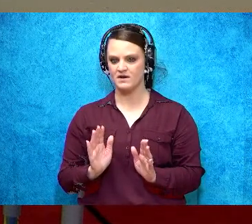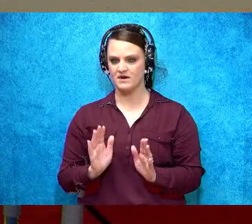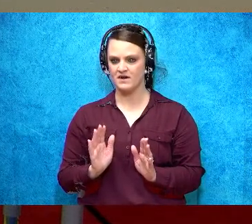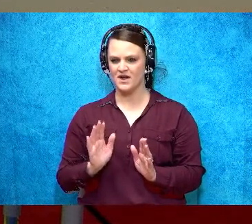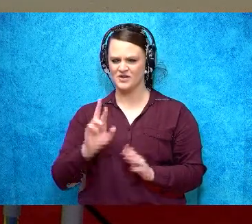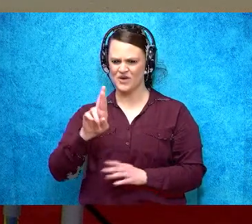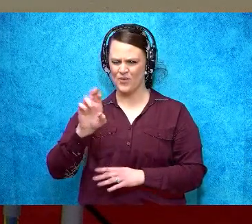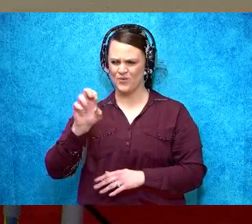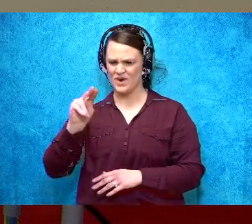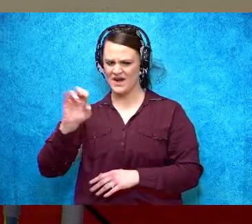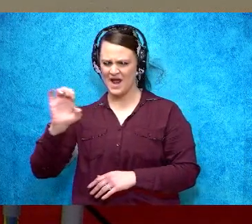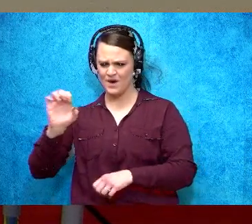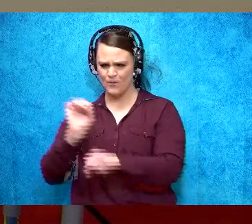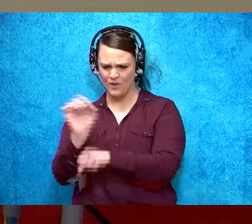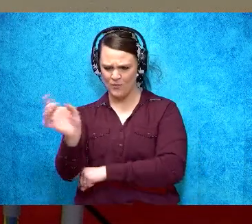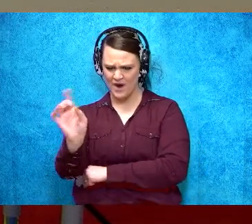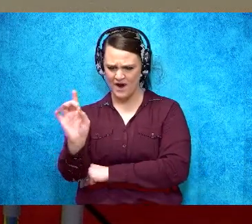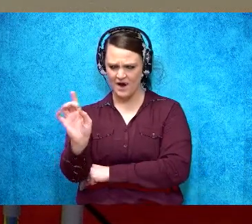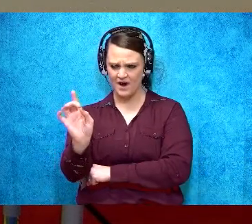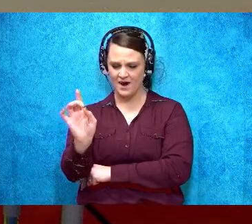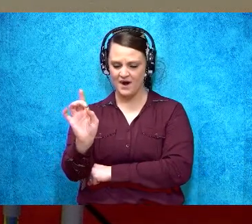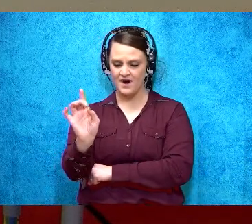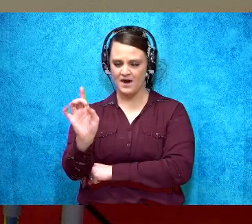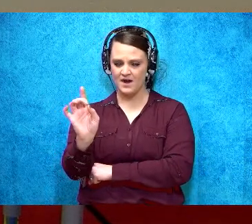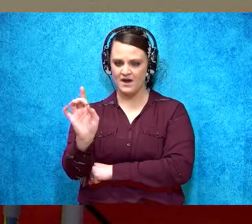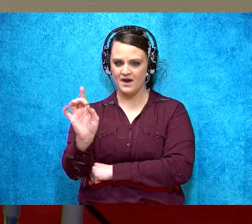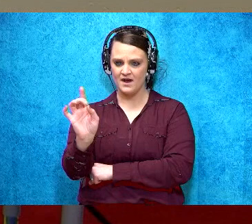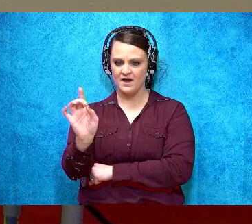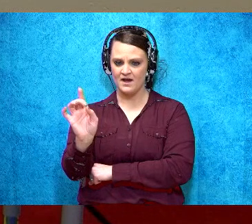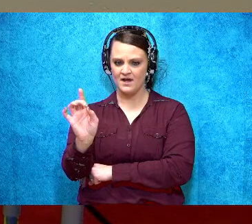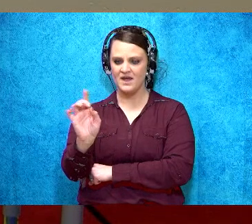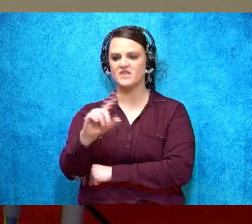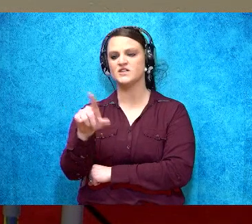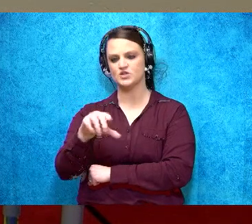does Renee work? Renee